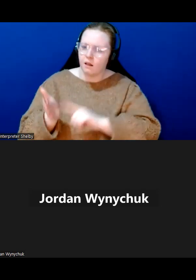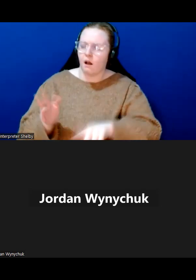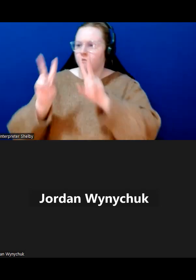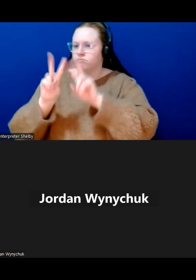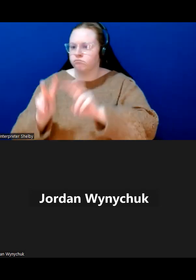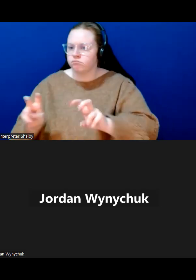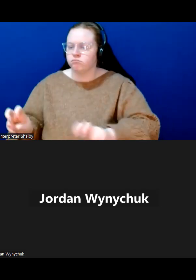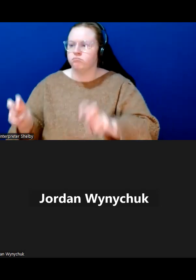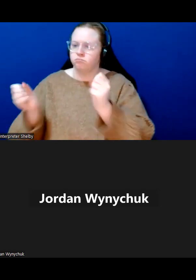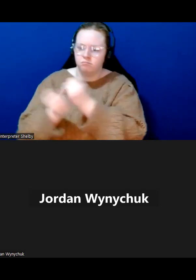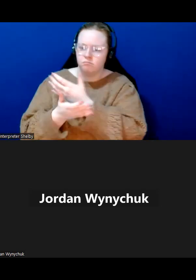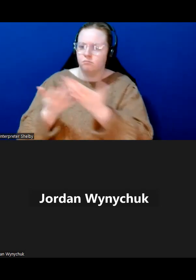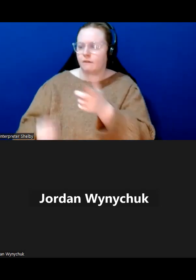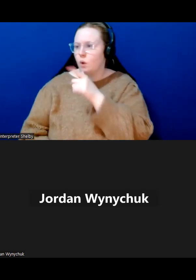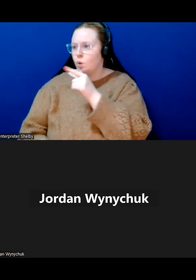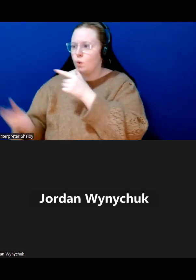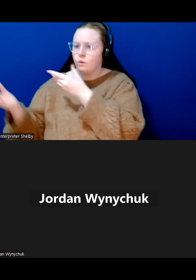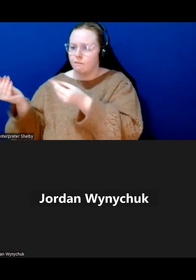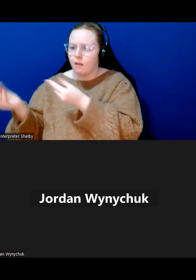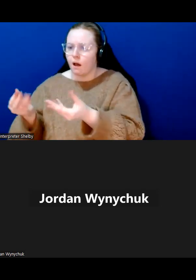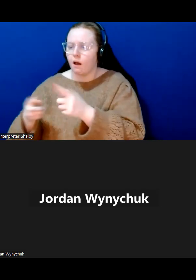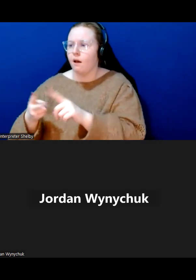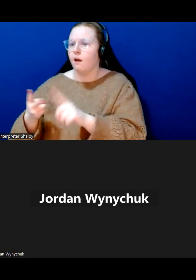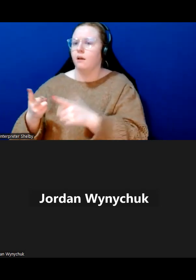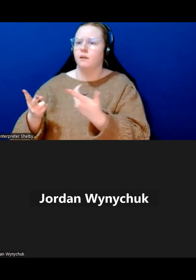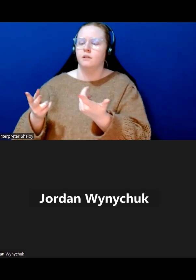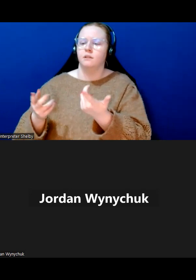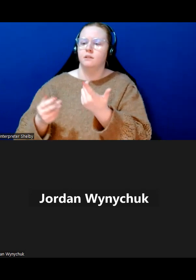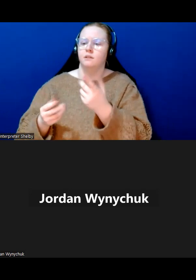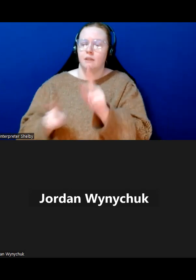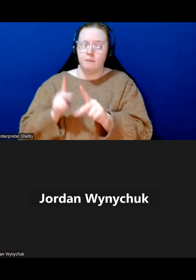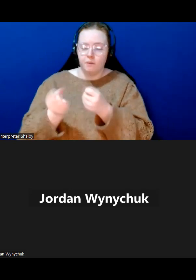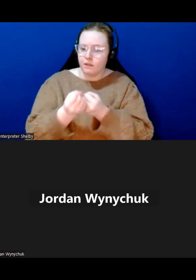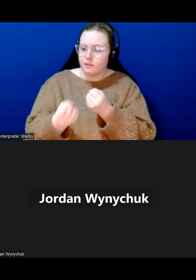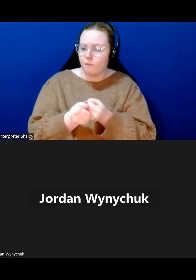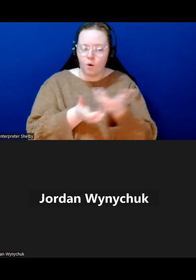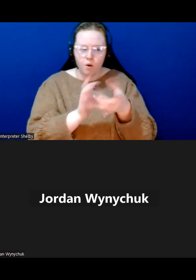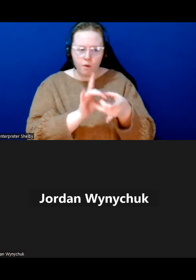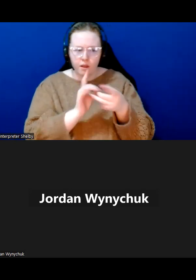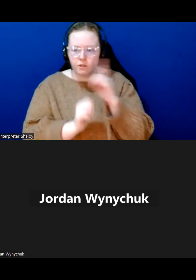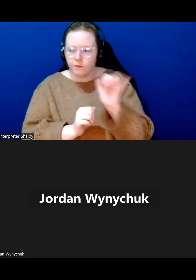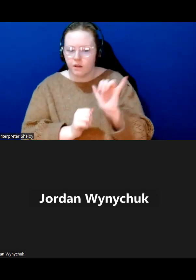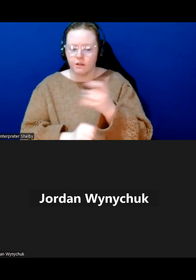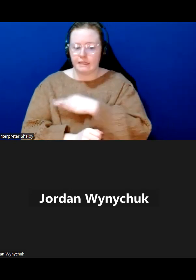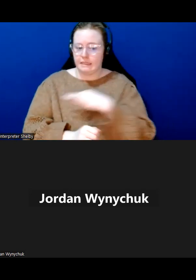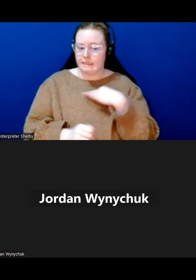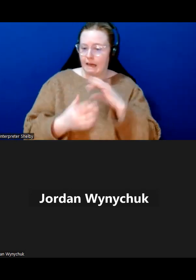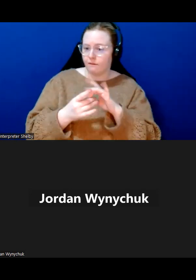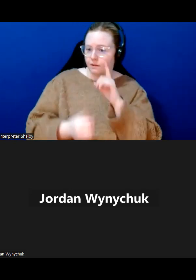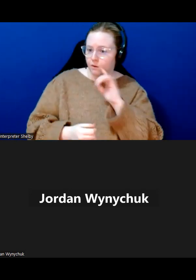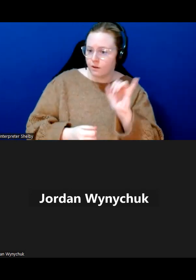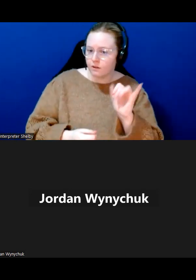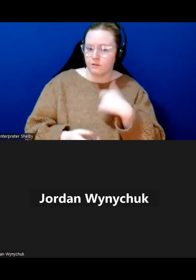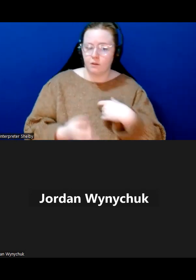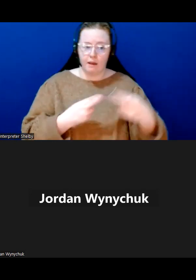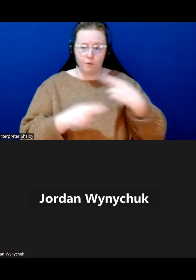everything from who our suppliers were, how we treated our stakeholders, how we treated employees. Did we have a recycling